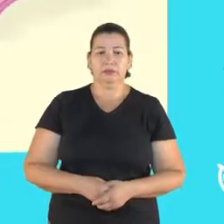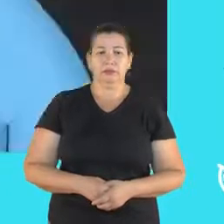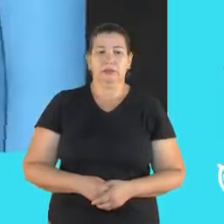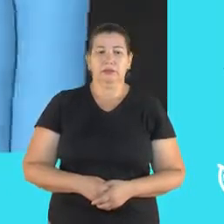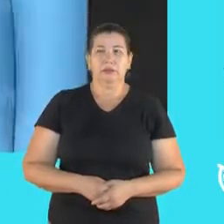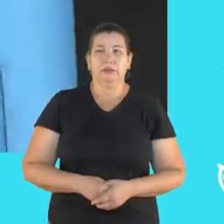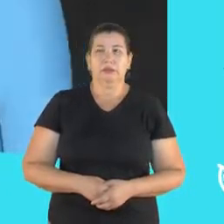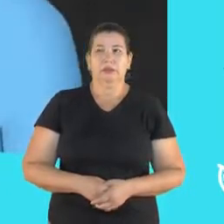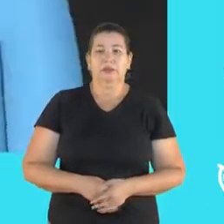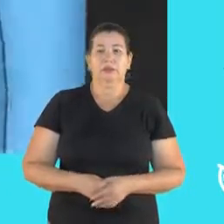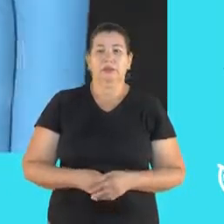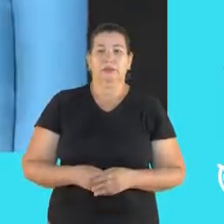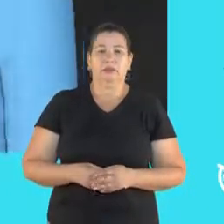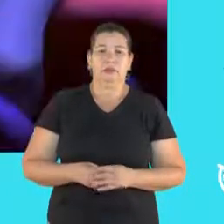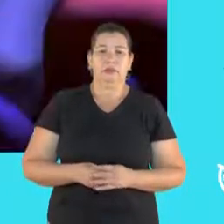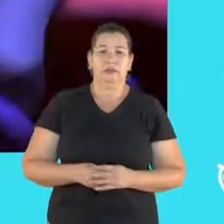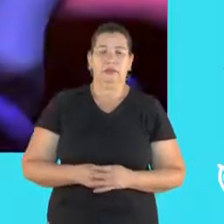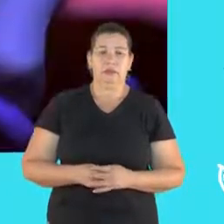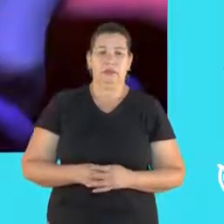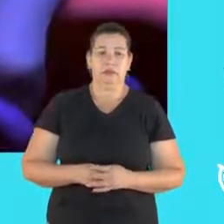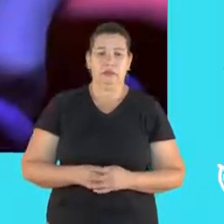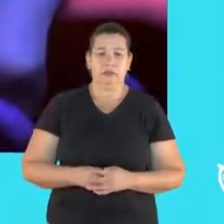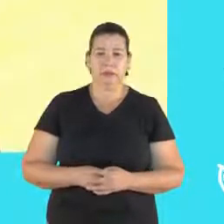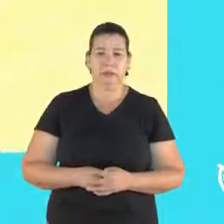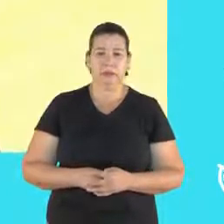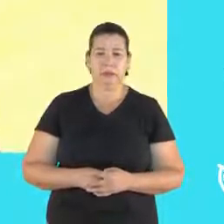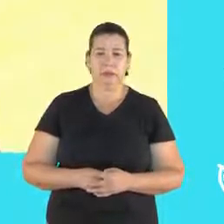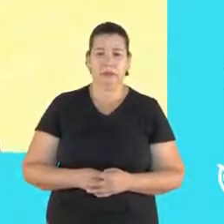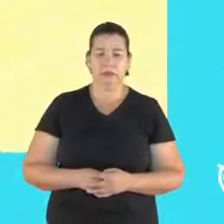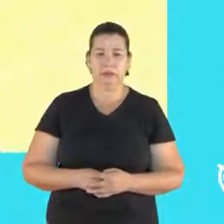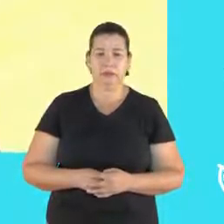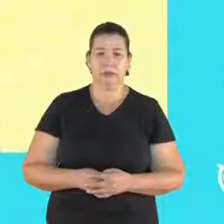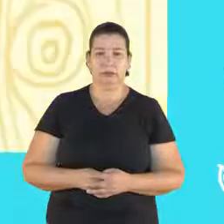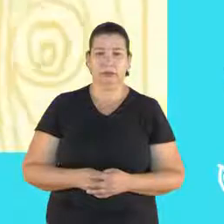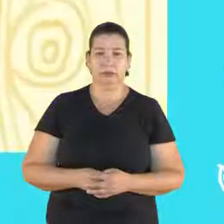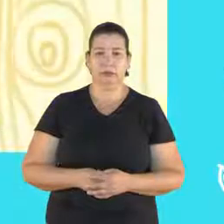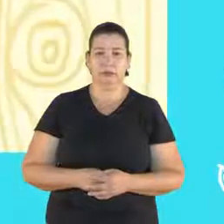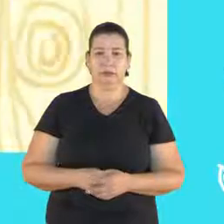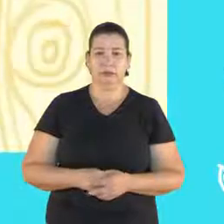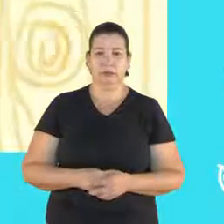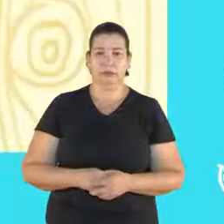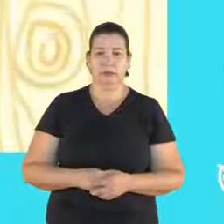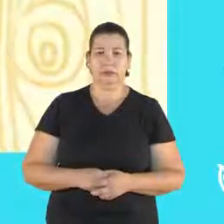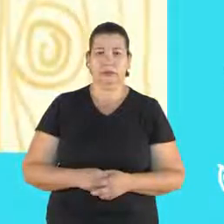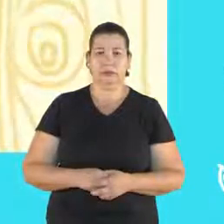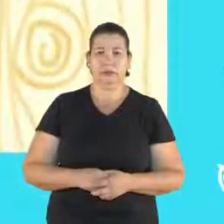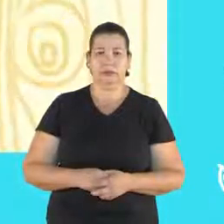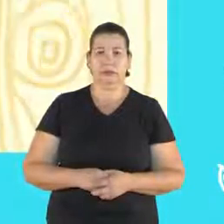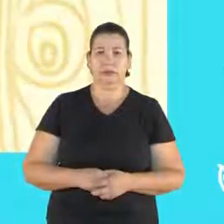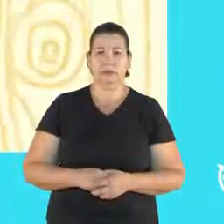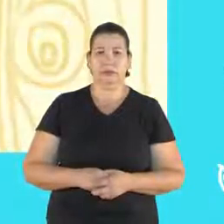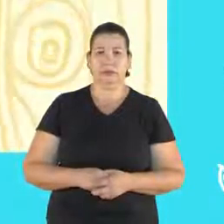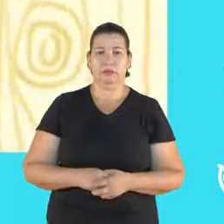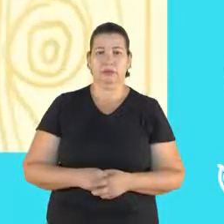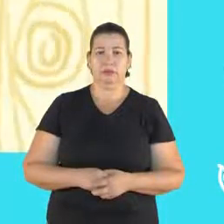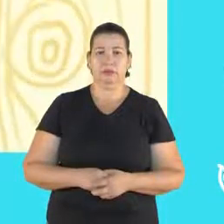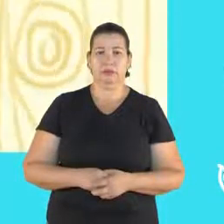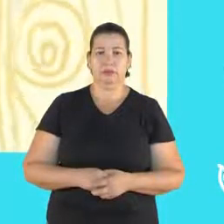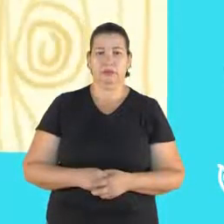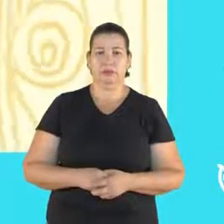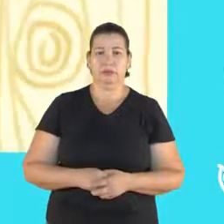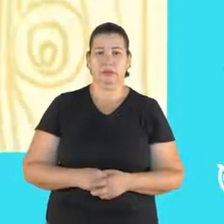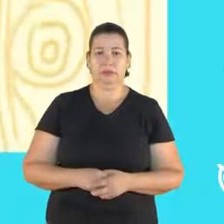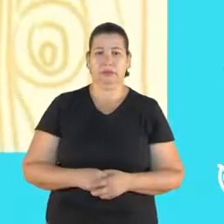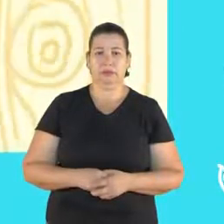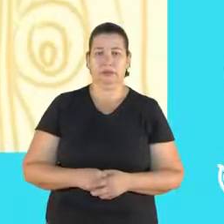turn, that regulates everything from breathing rate to heartbeat, body temperature, and digestion. Hormones also have